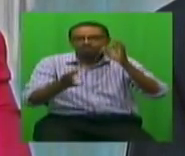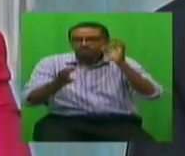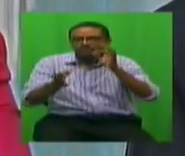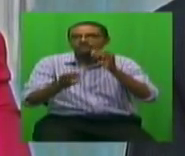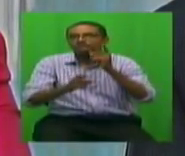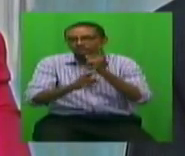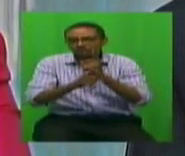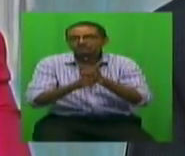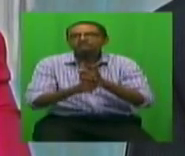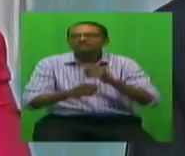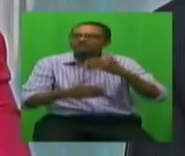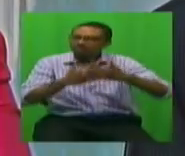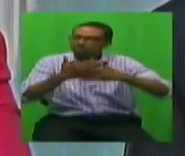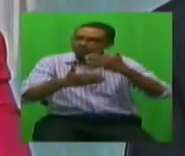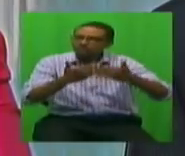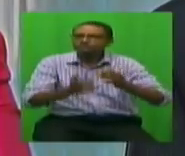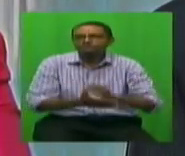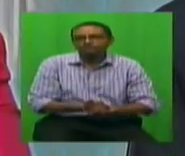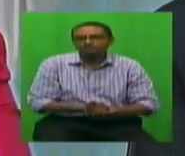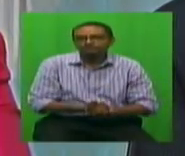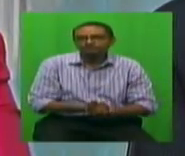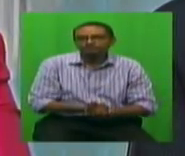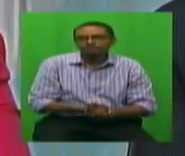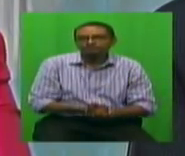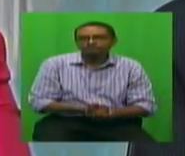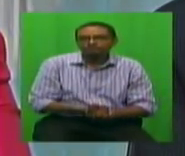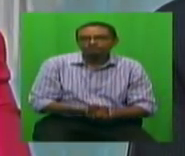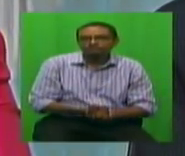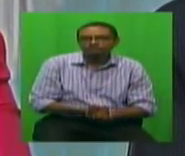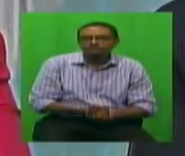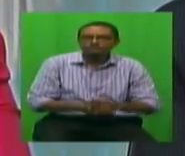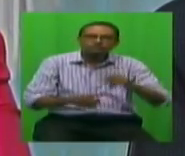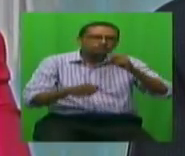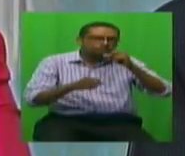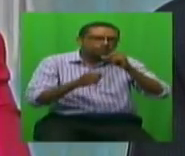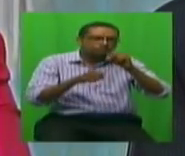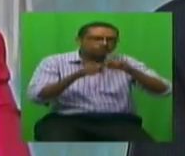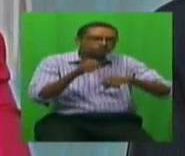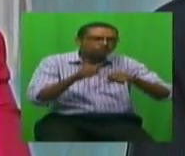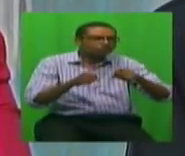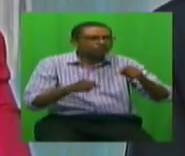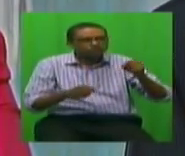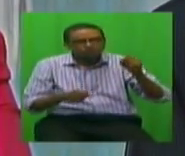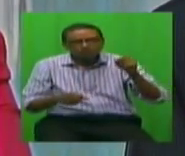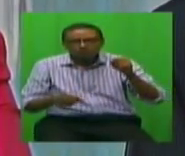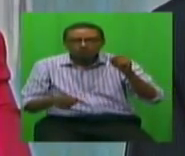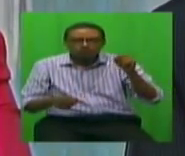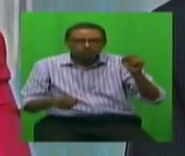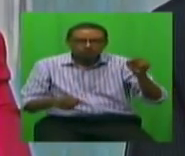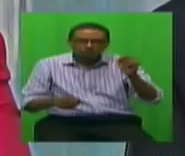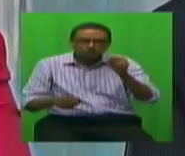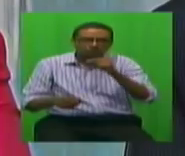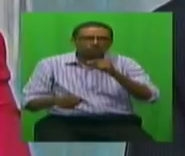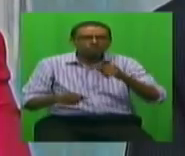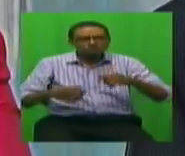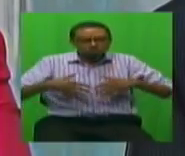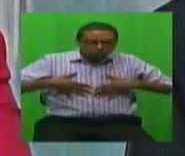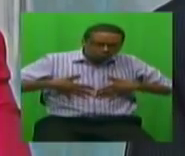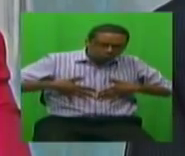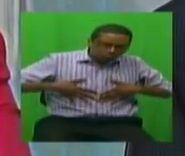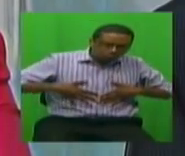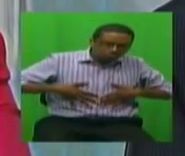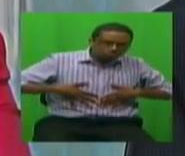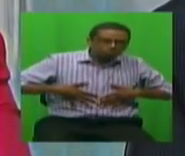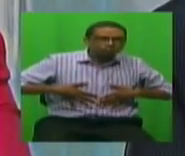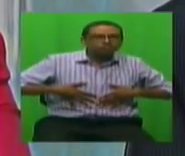schools, so that there will be not much trauma where that has been experienced by a number